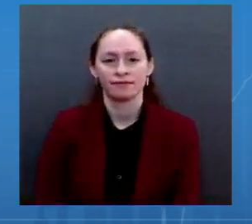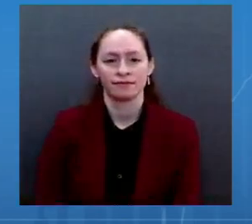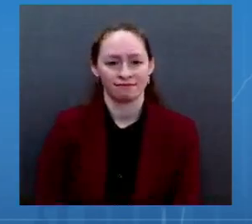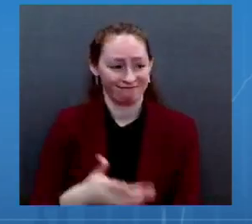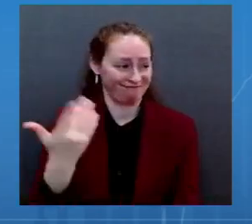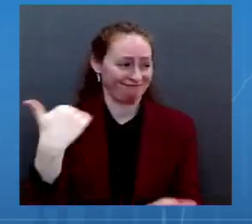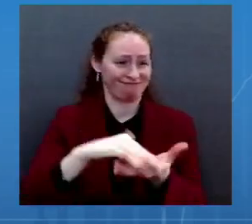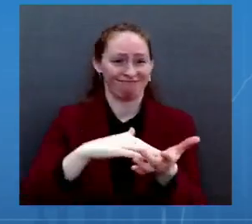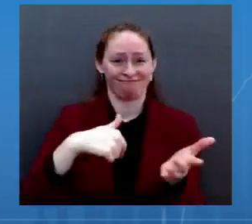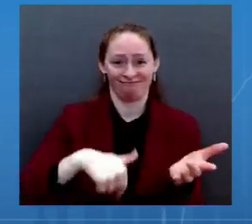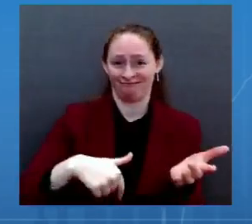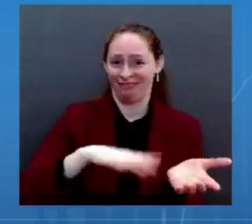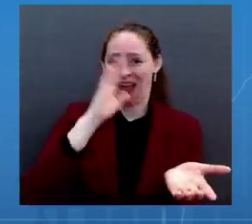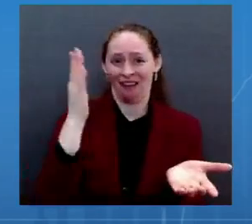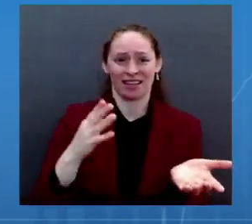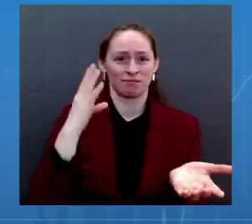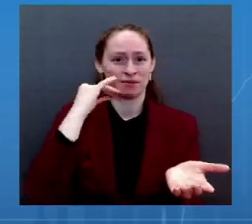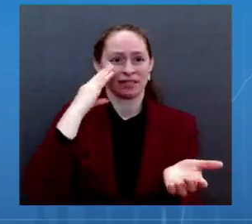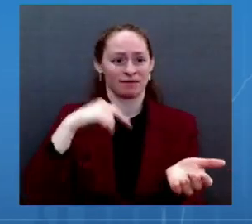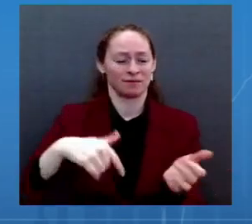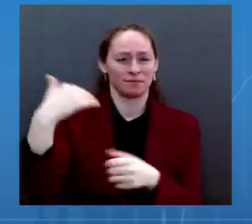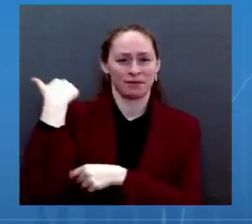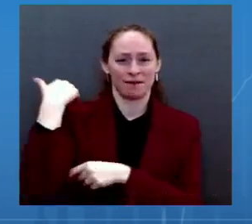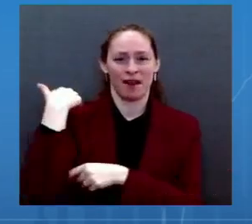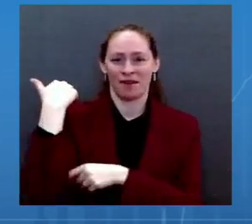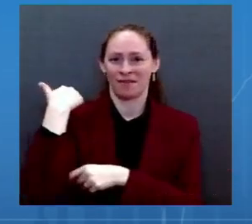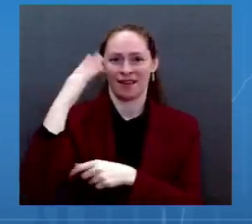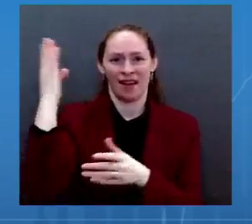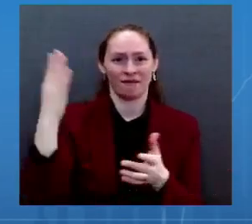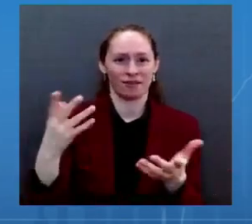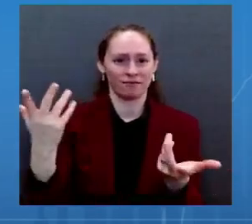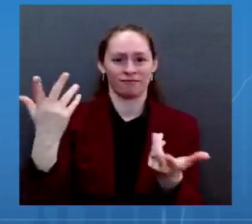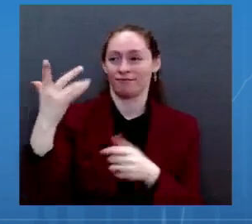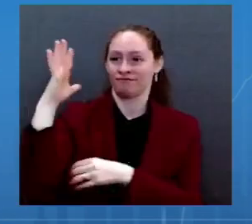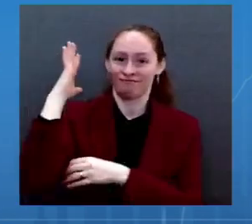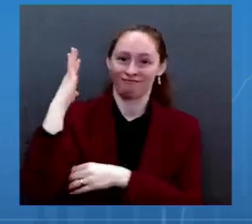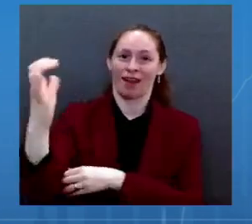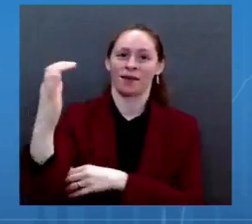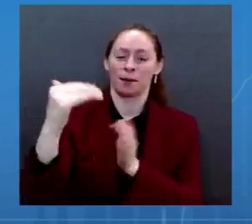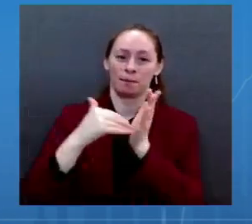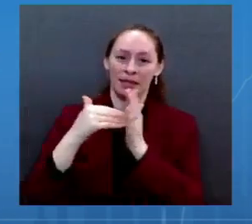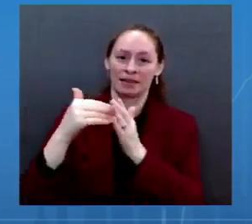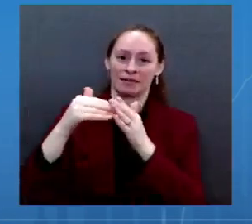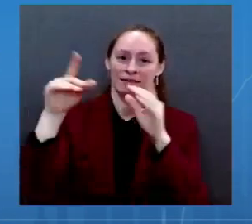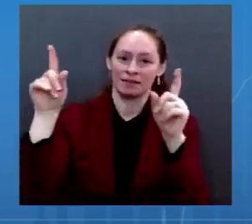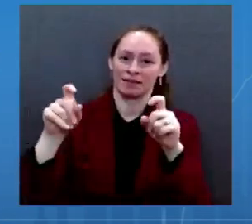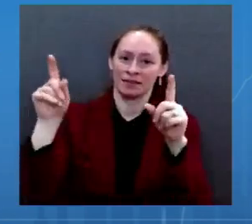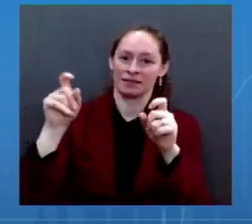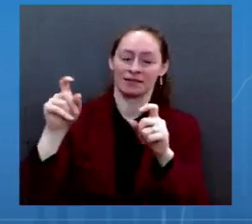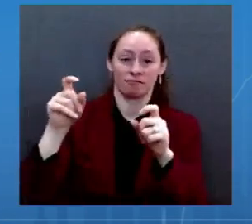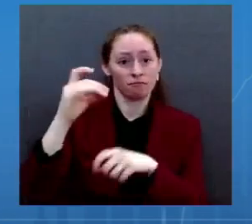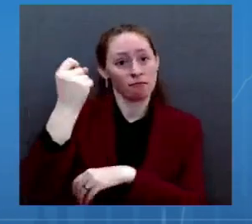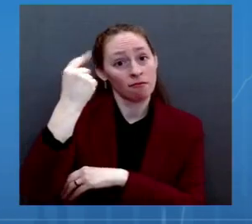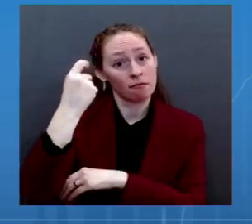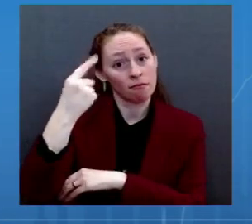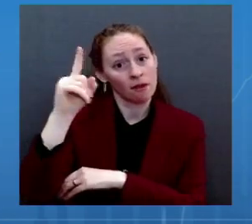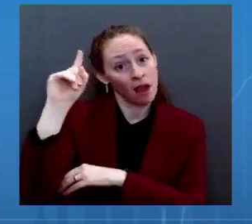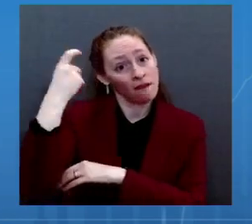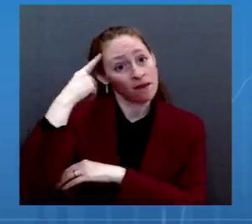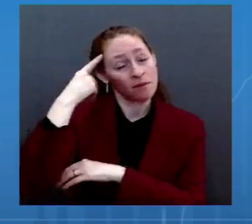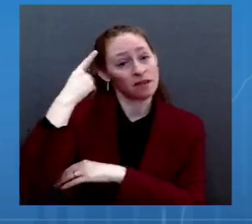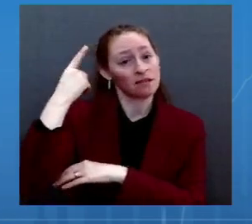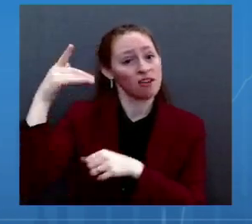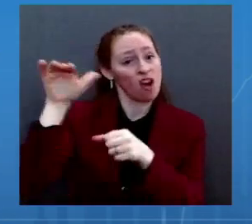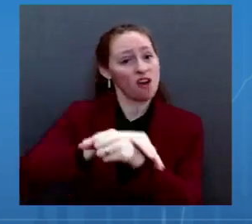And we'll continue to do more and more to increase access to testing given the extreme demand that's been driven